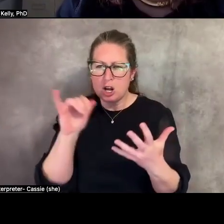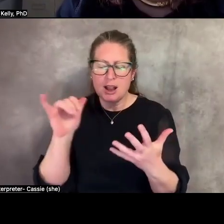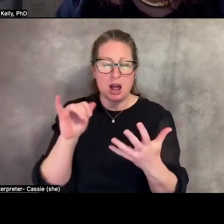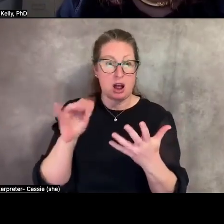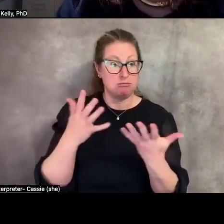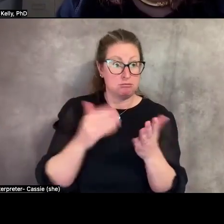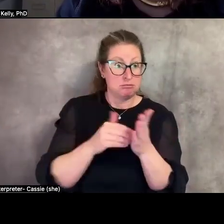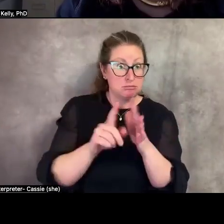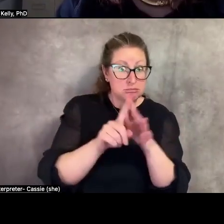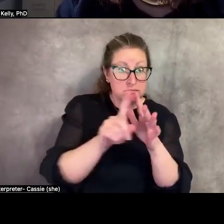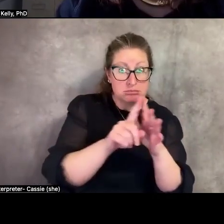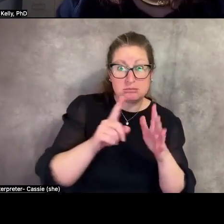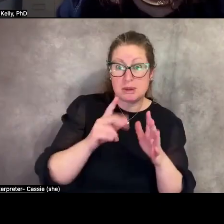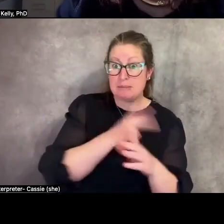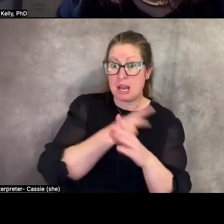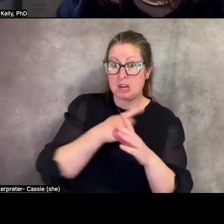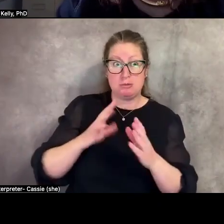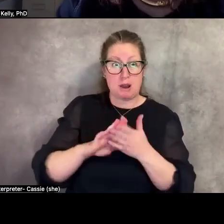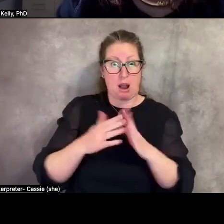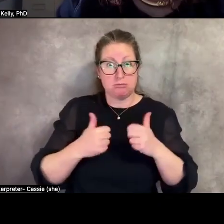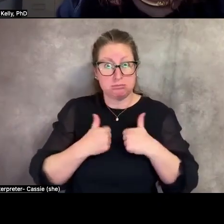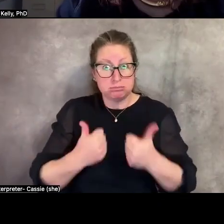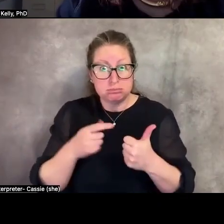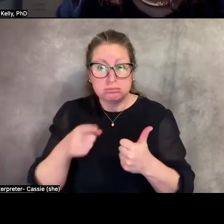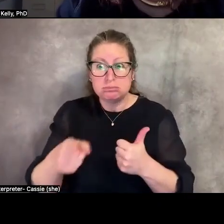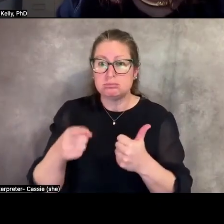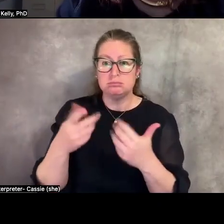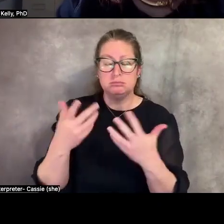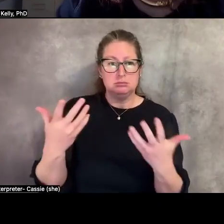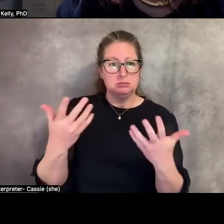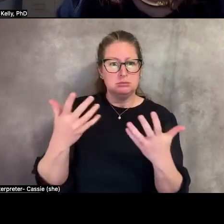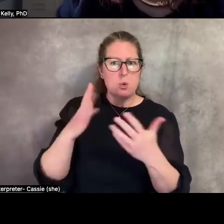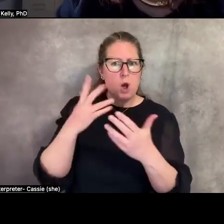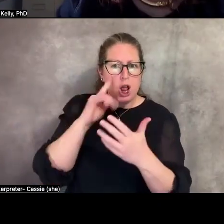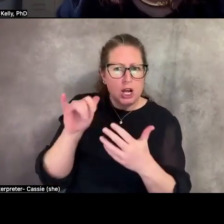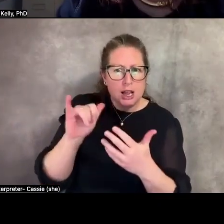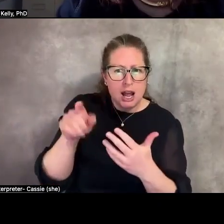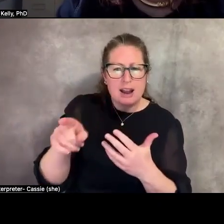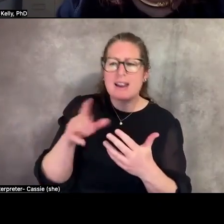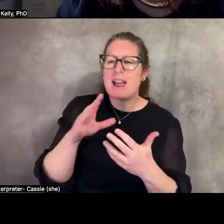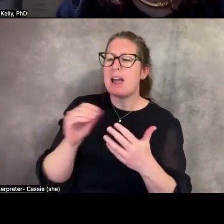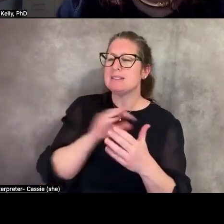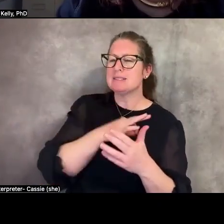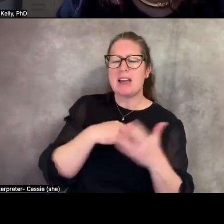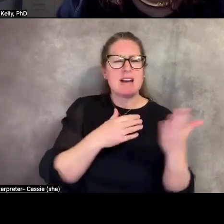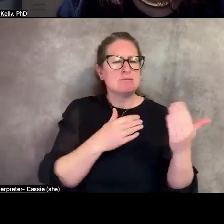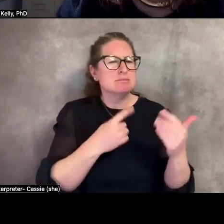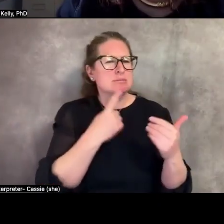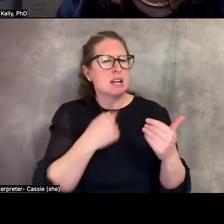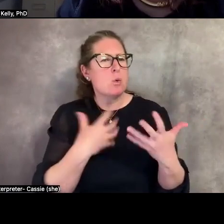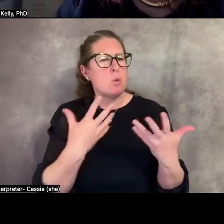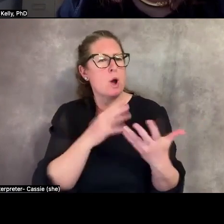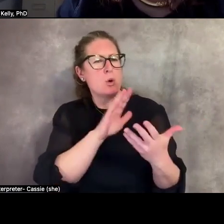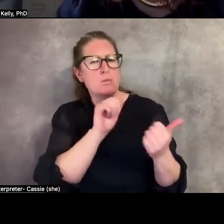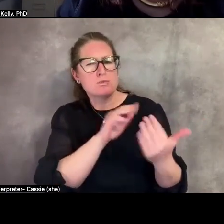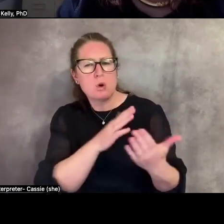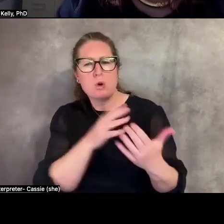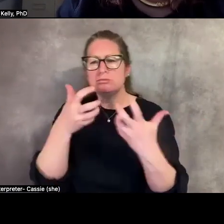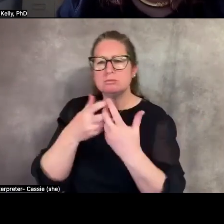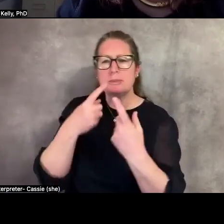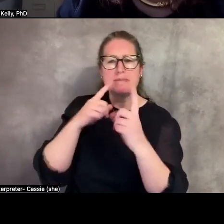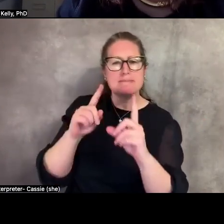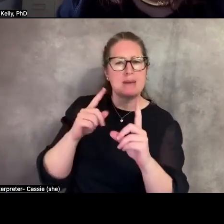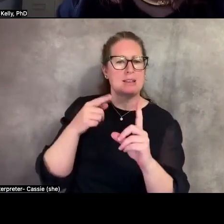from patients, as well as understand what practices the staff thought work best to manage aggressive behavior, so to hear directly